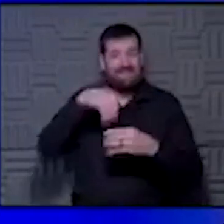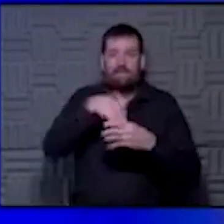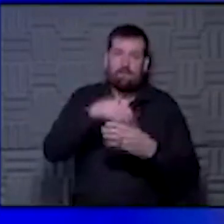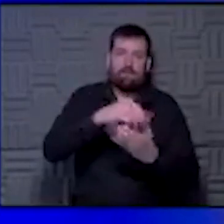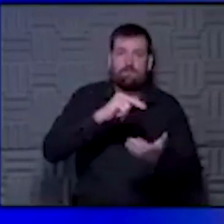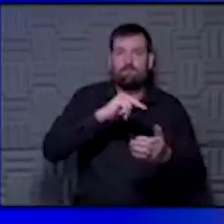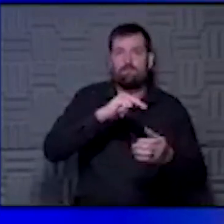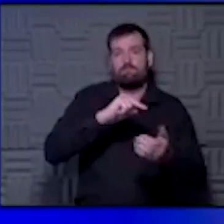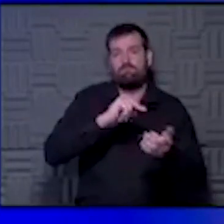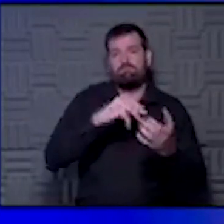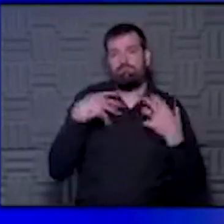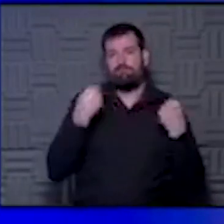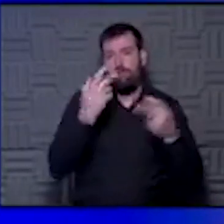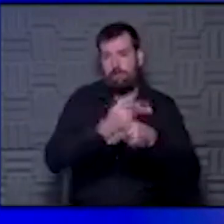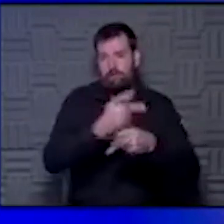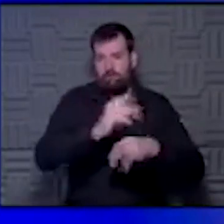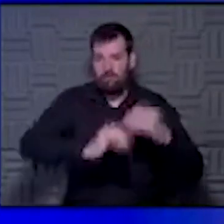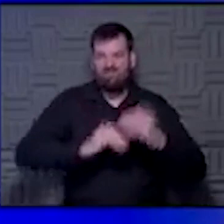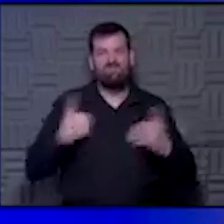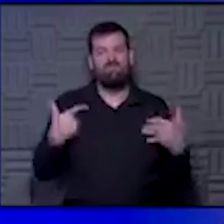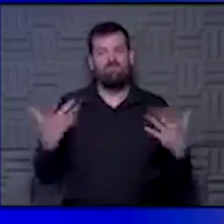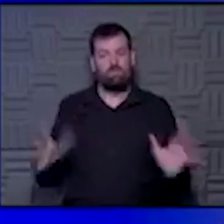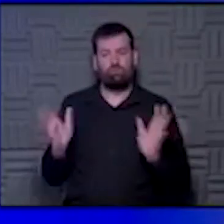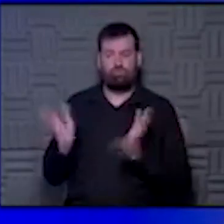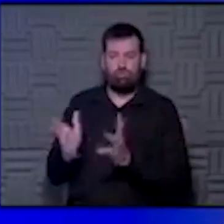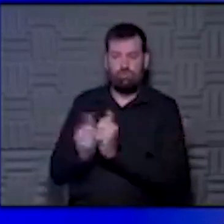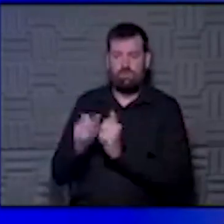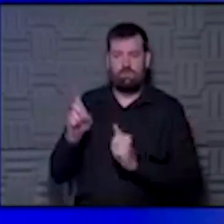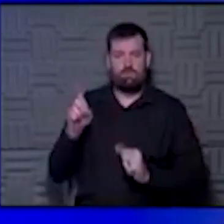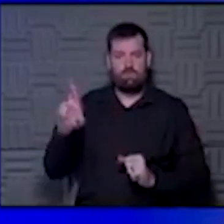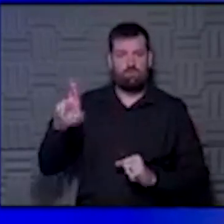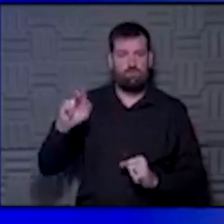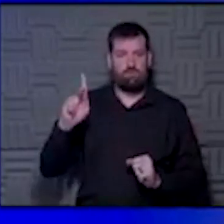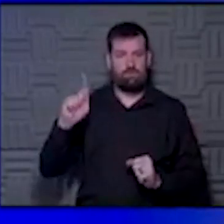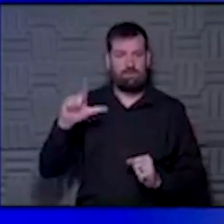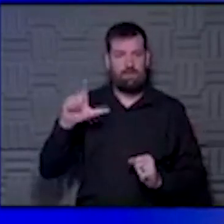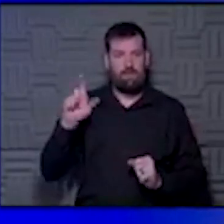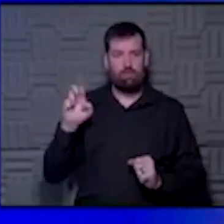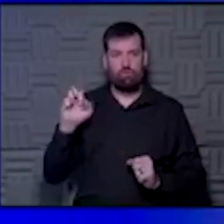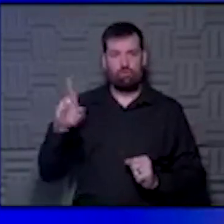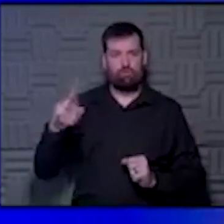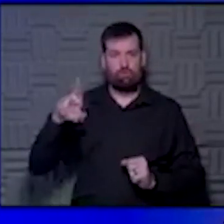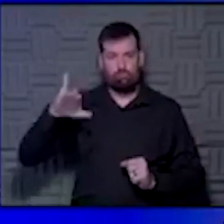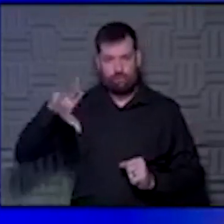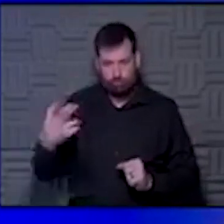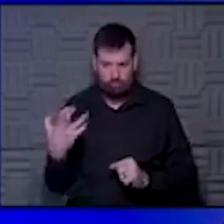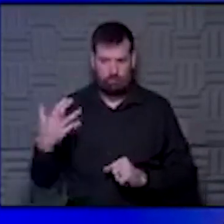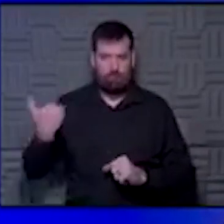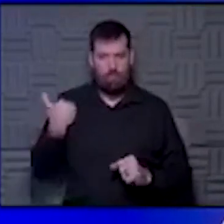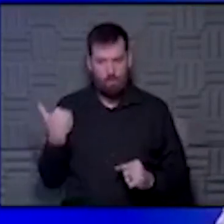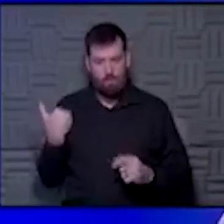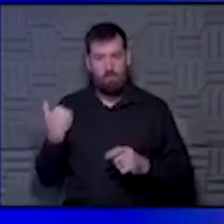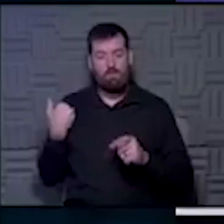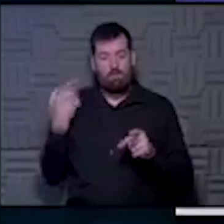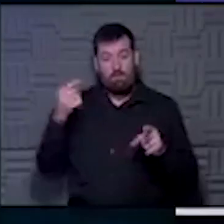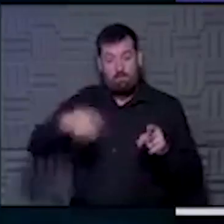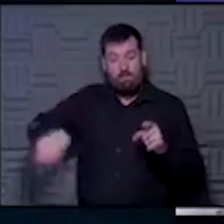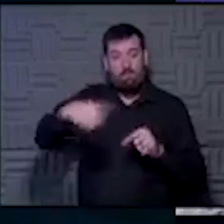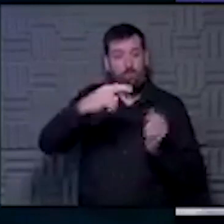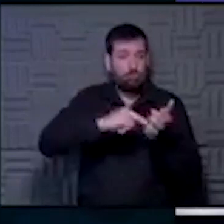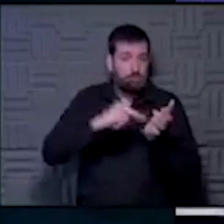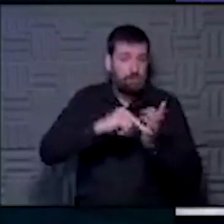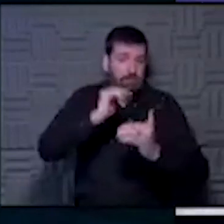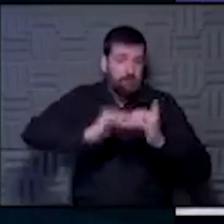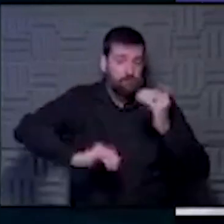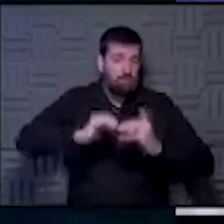obviously, I've spoken with Dr. Calendar-Rich before about how in those nursing facilities they